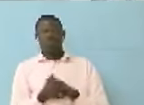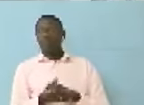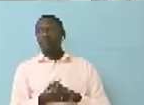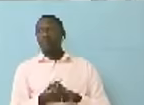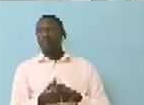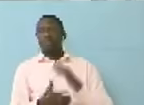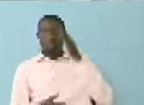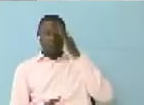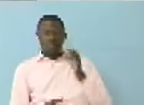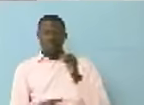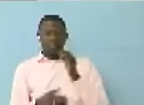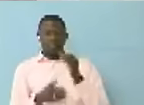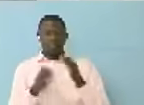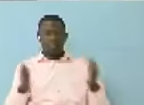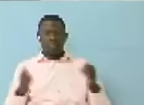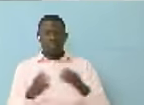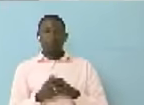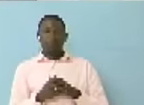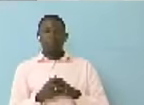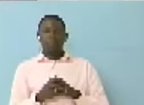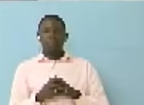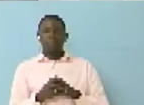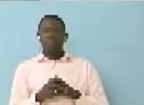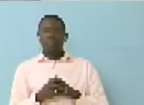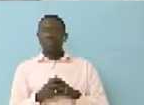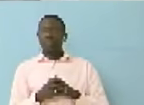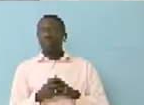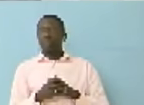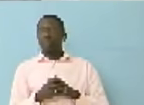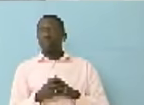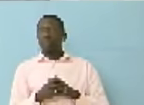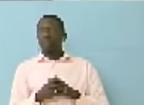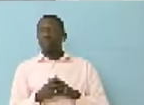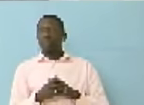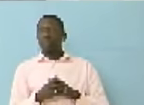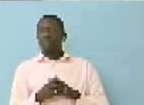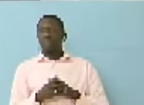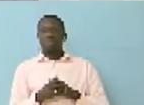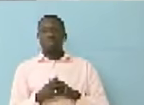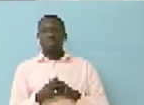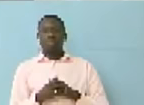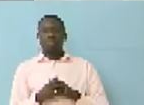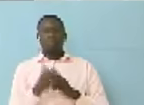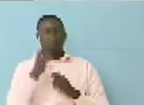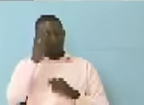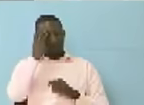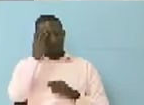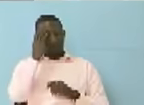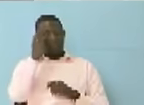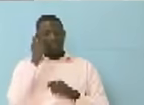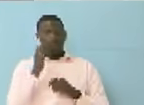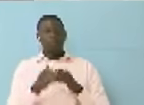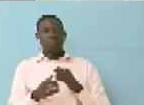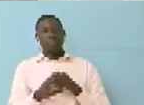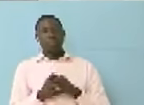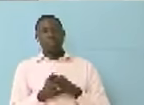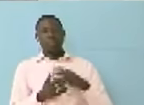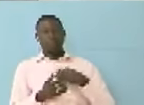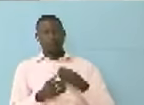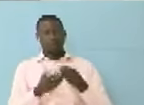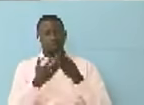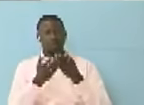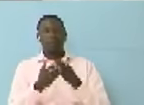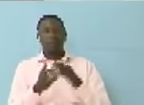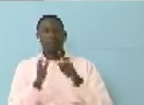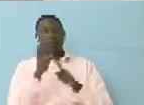Thank you very much. Mbarabake. I'll give an example. Mesante udi. could you just allow me to proceed?